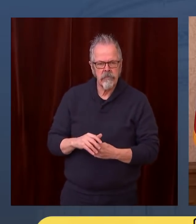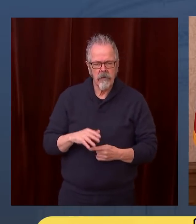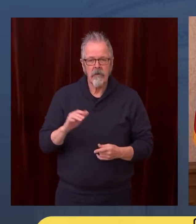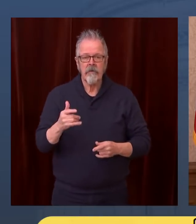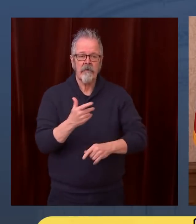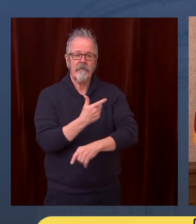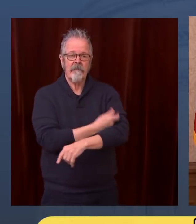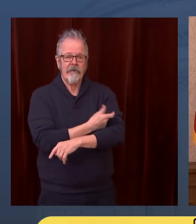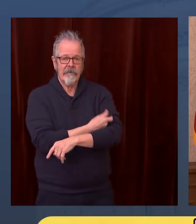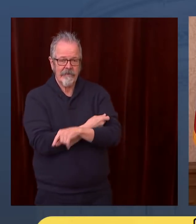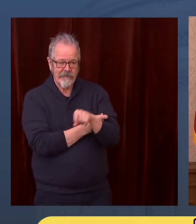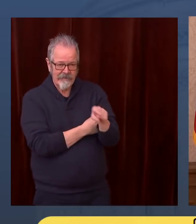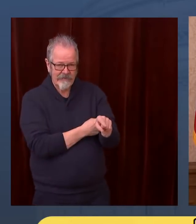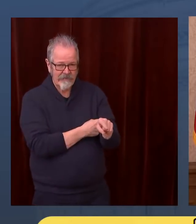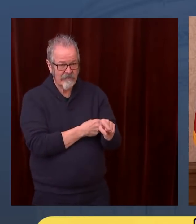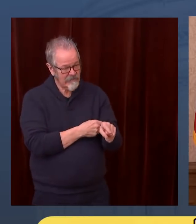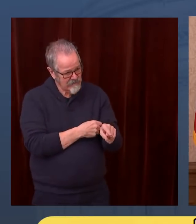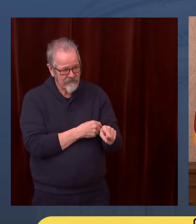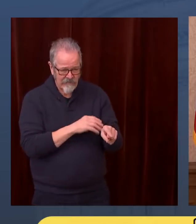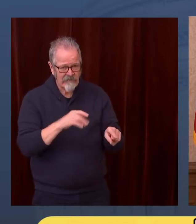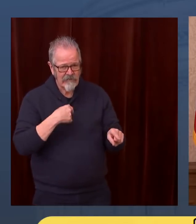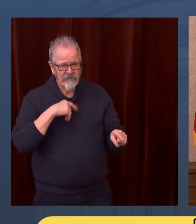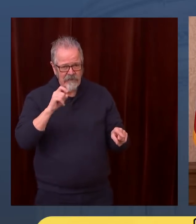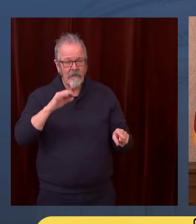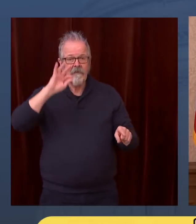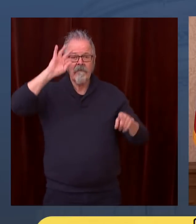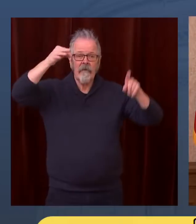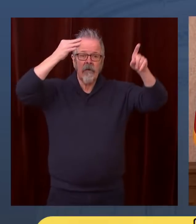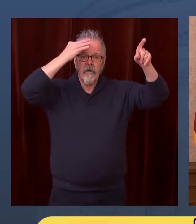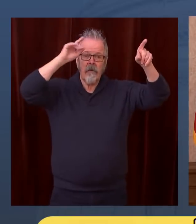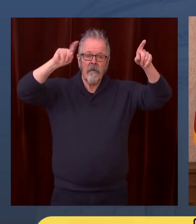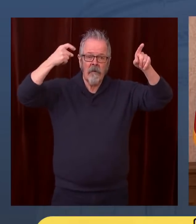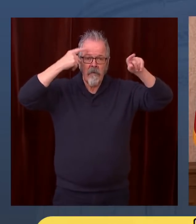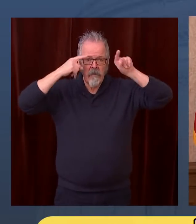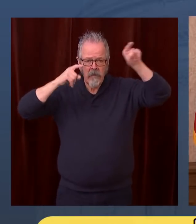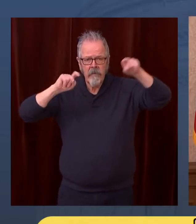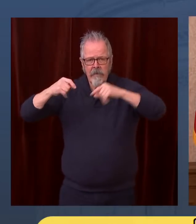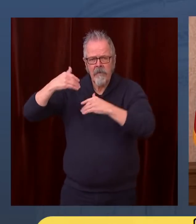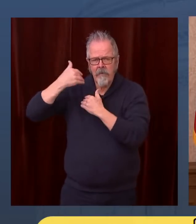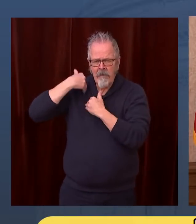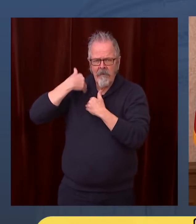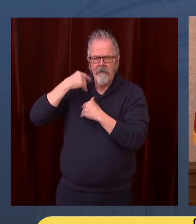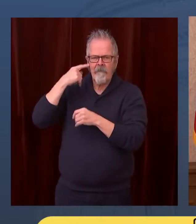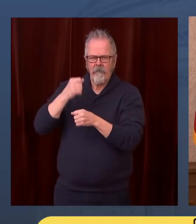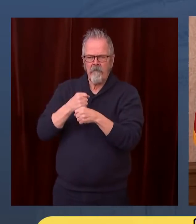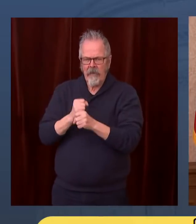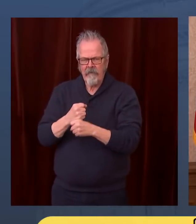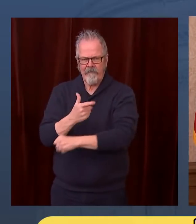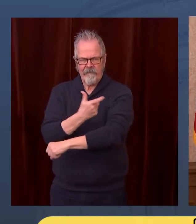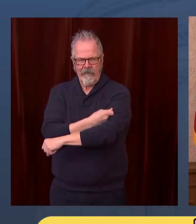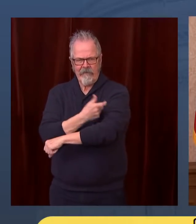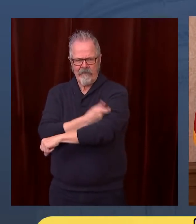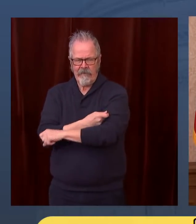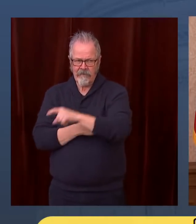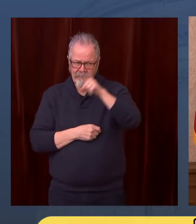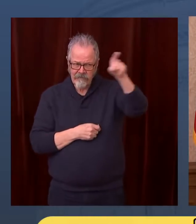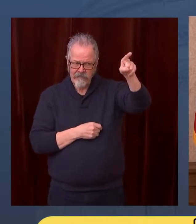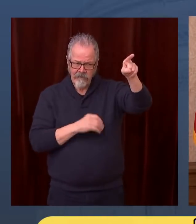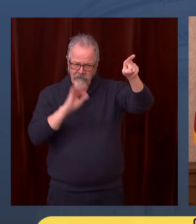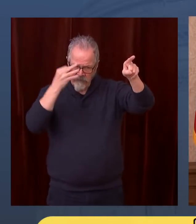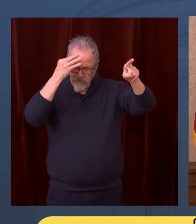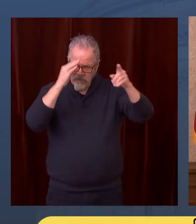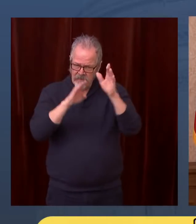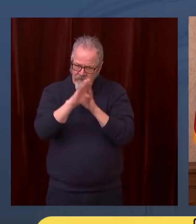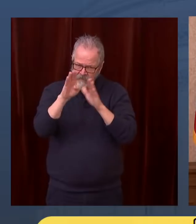government largely to be responsible for the production and development of vaccines. That's something that really needs the federal